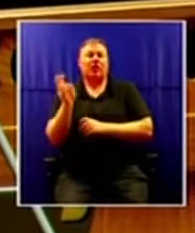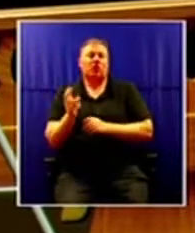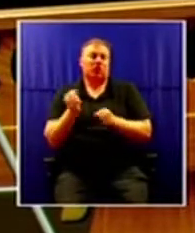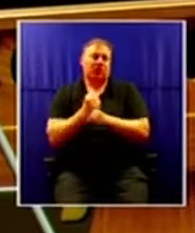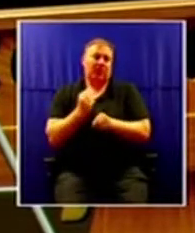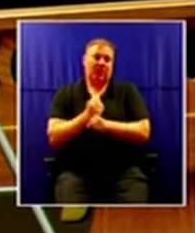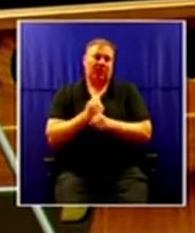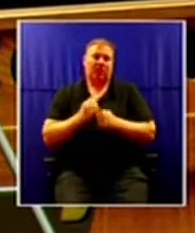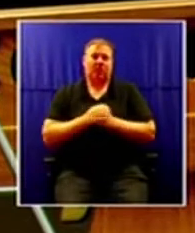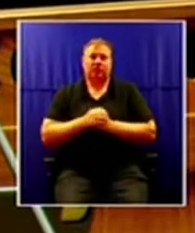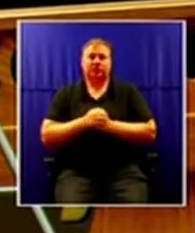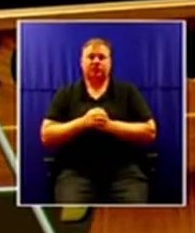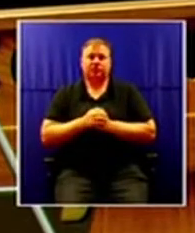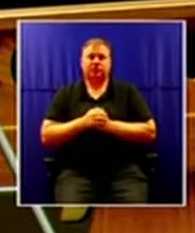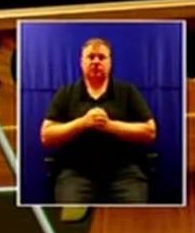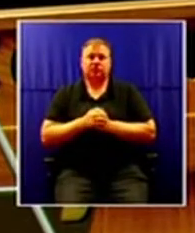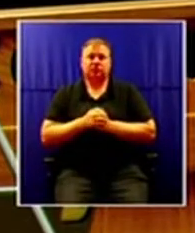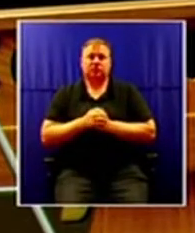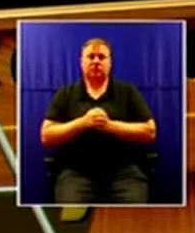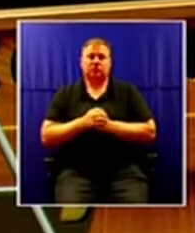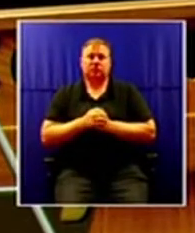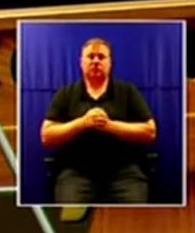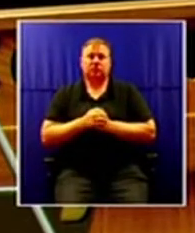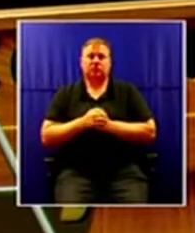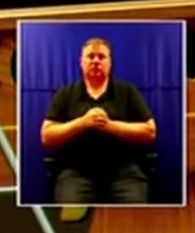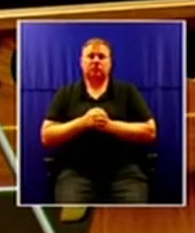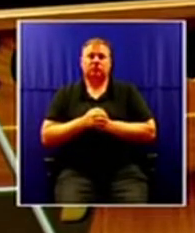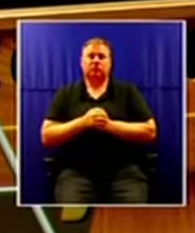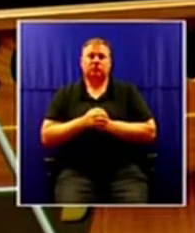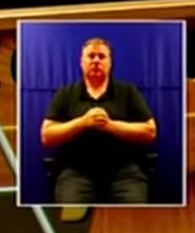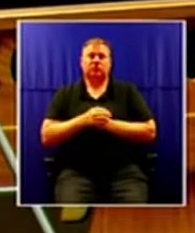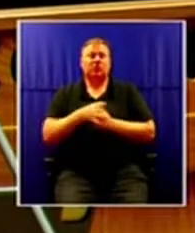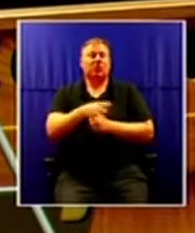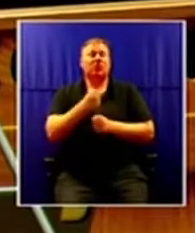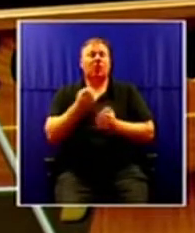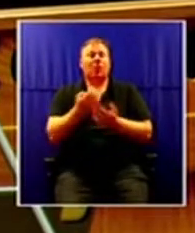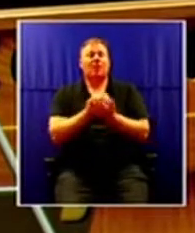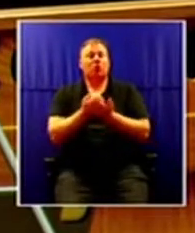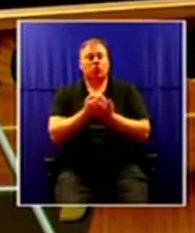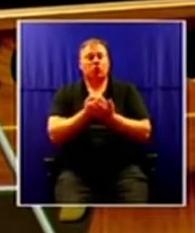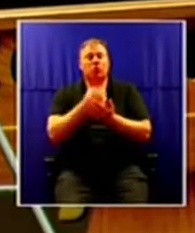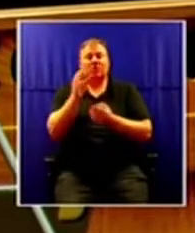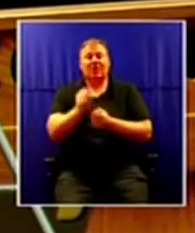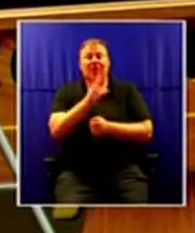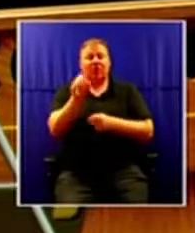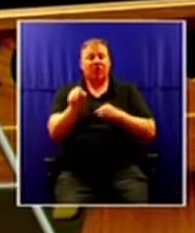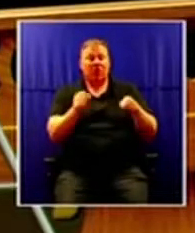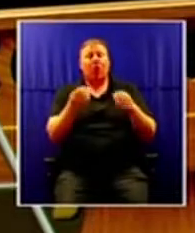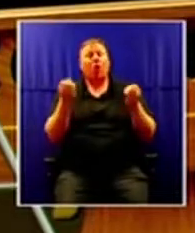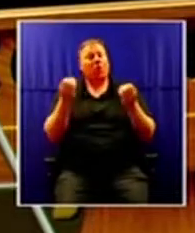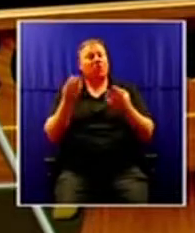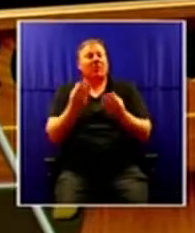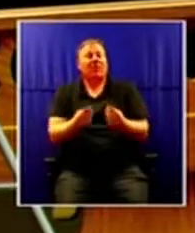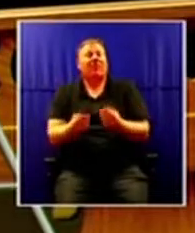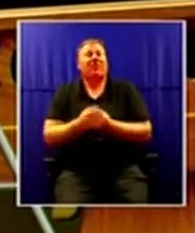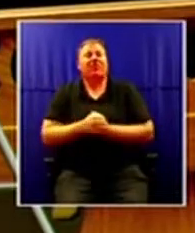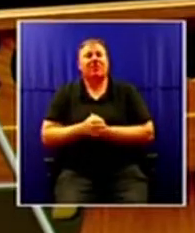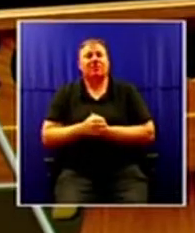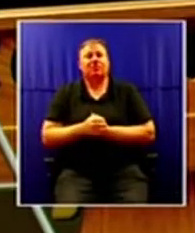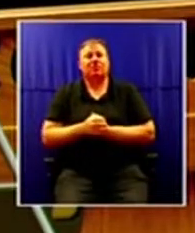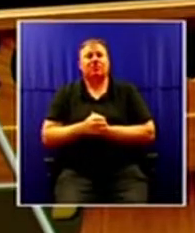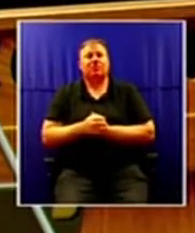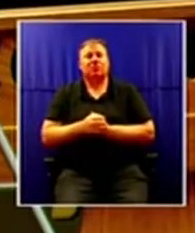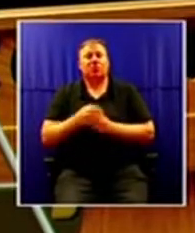from a mineral that the country has in substantial quantities. We will develop